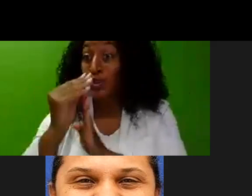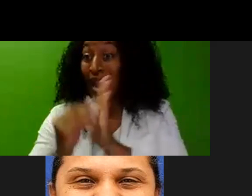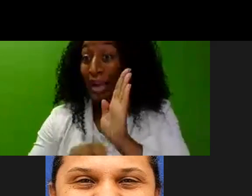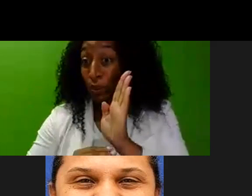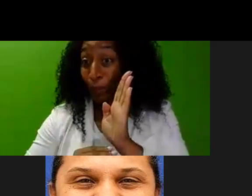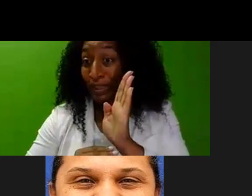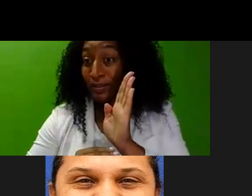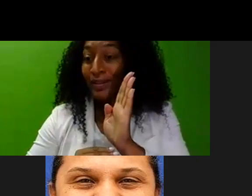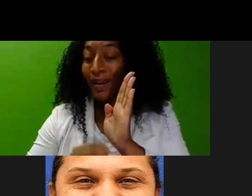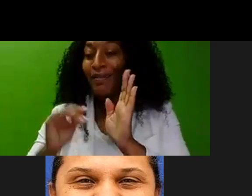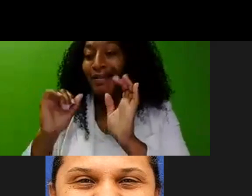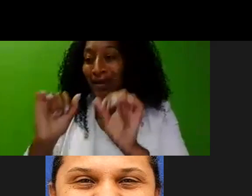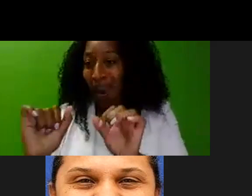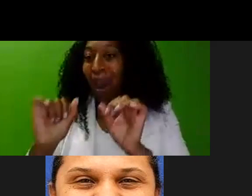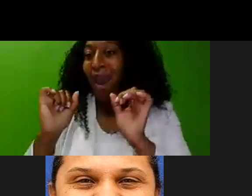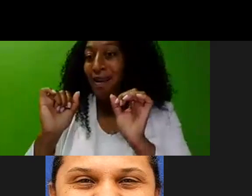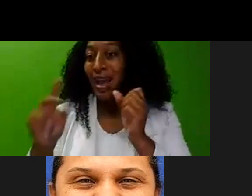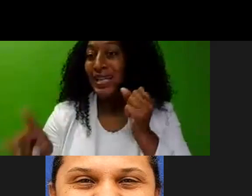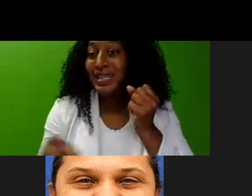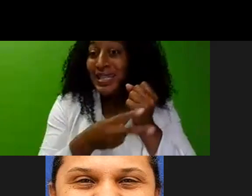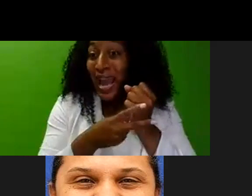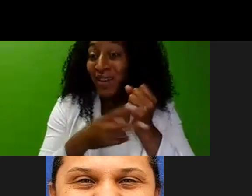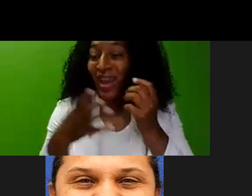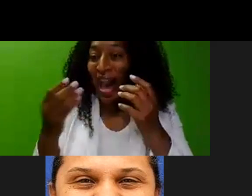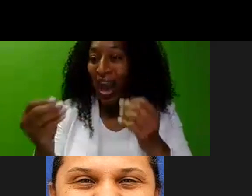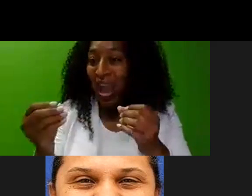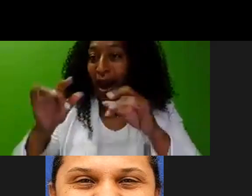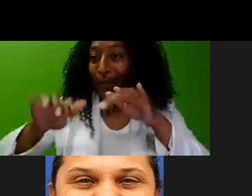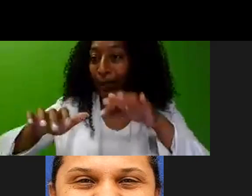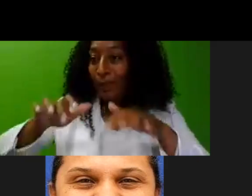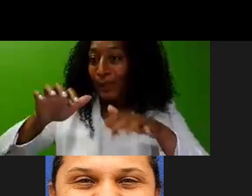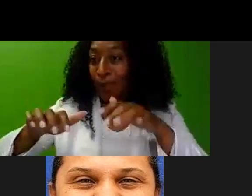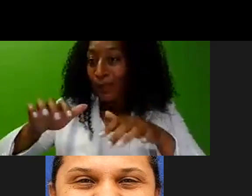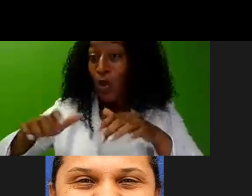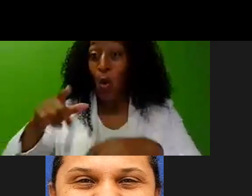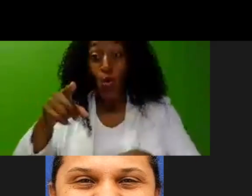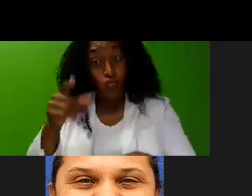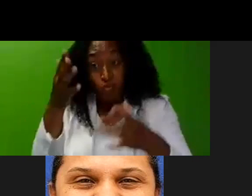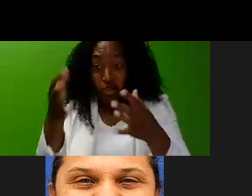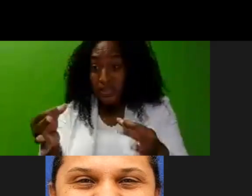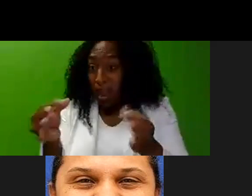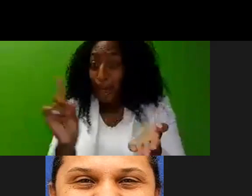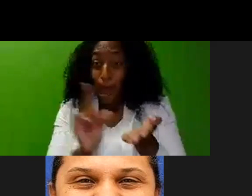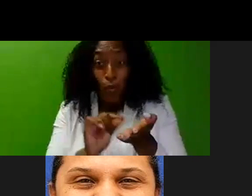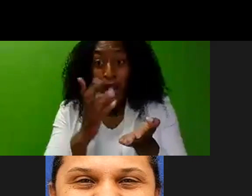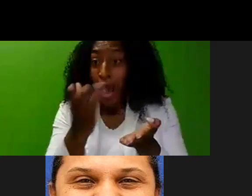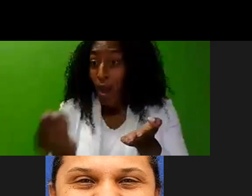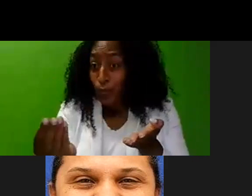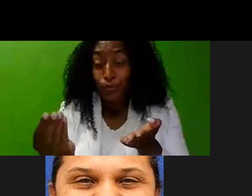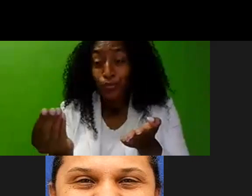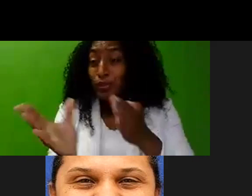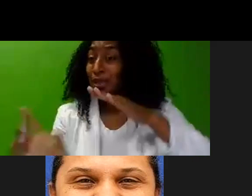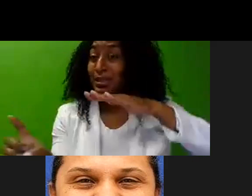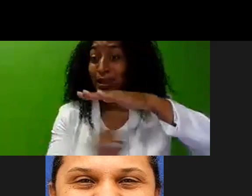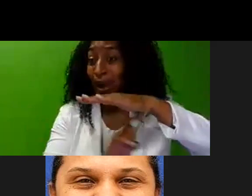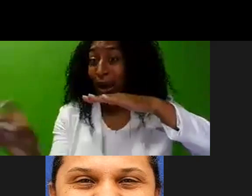to physically sign it with a pen, take a picture of that and send it back to me. Yeah, I'll probably just print it out, try to